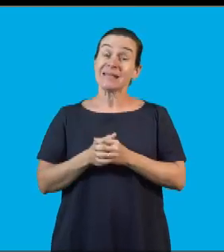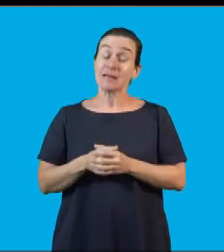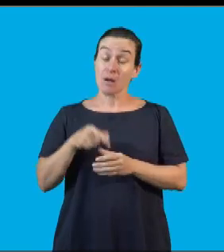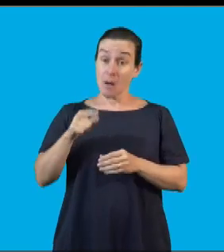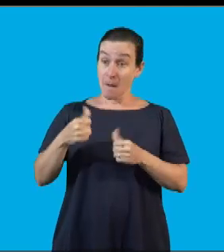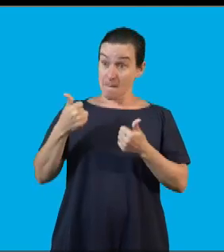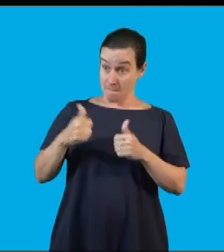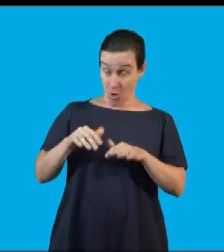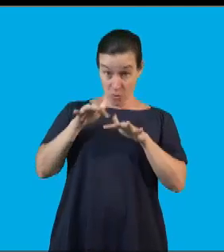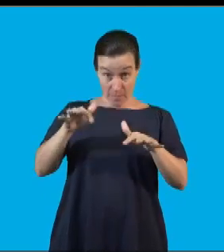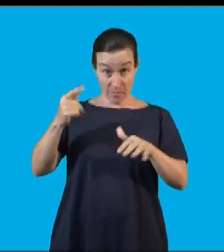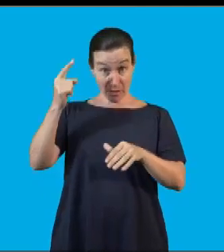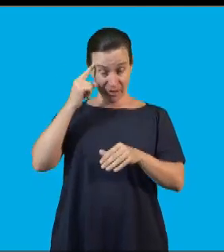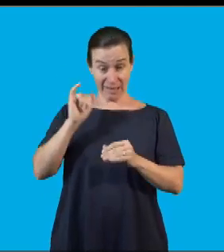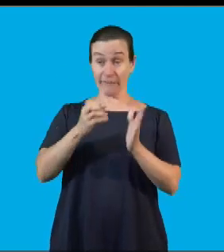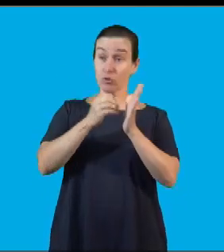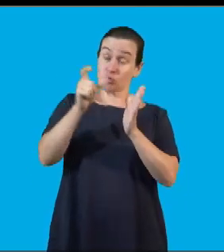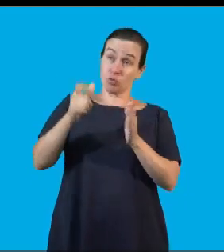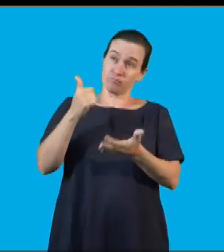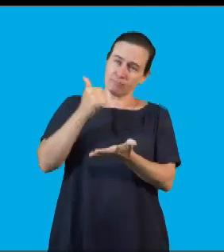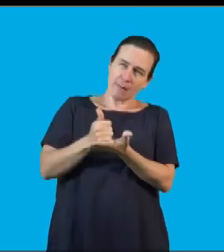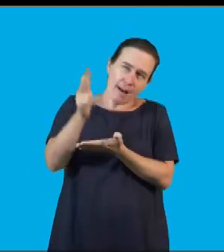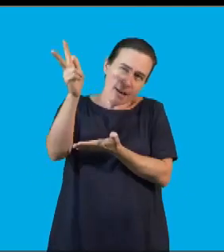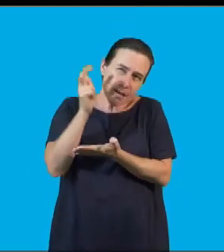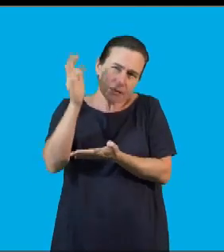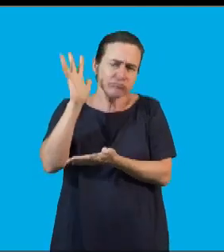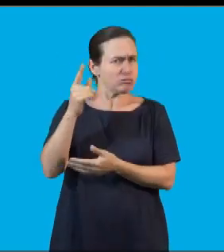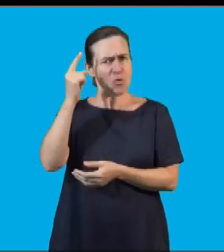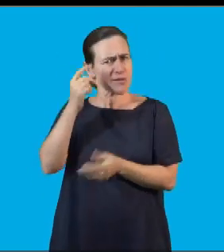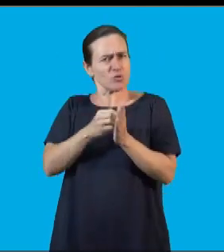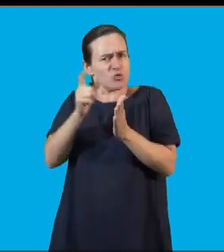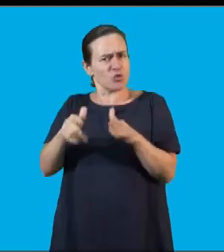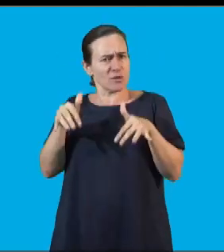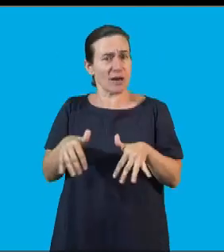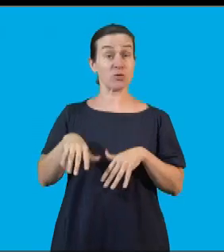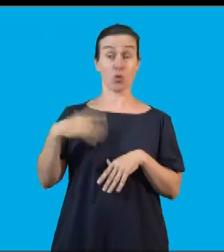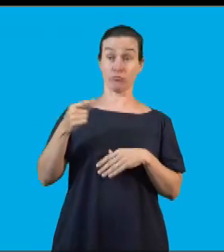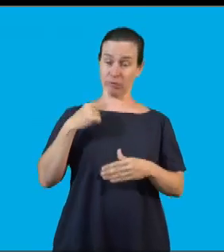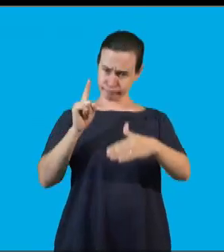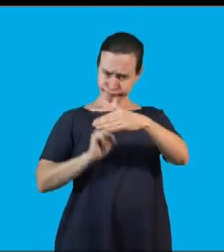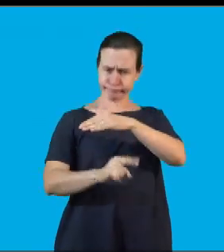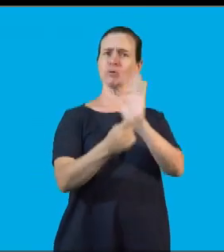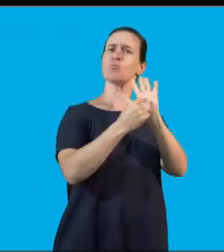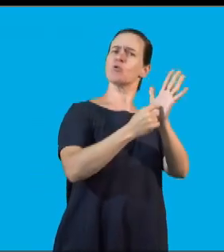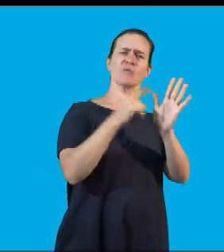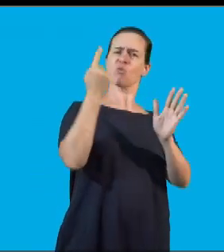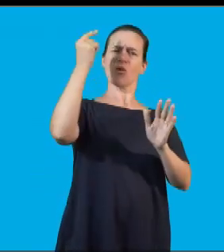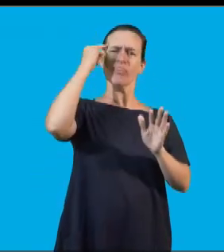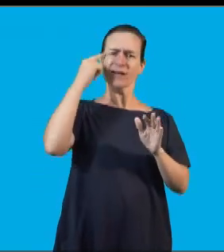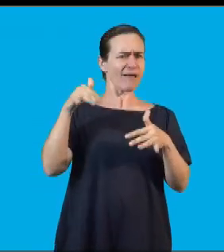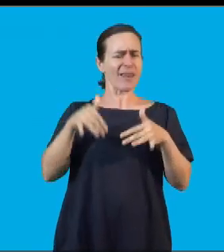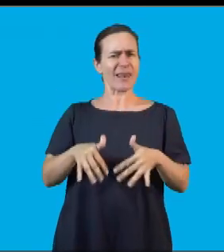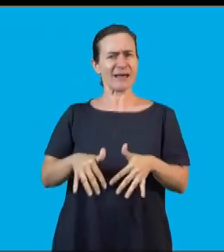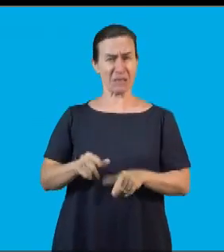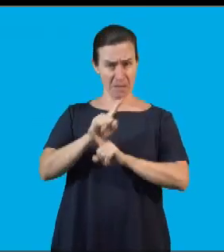even though nobody thinks it's lazy for a student to sit through lectures, and going to the theatre is not considered intellectually inferior